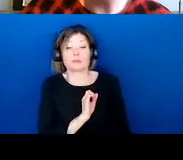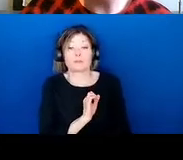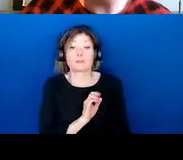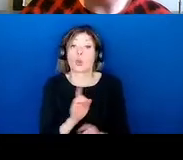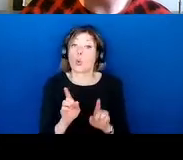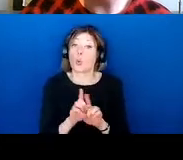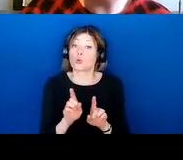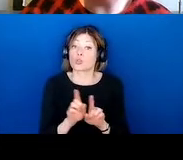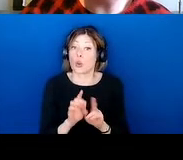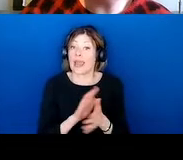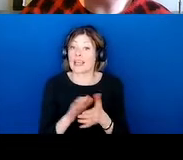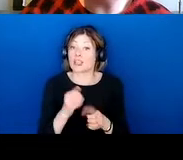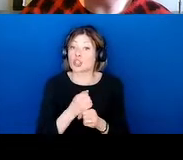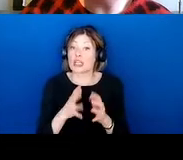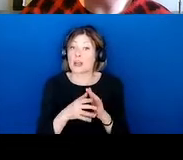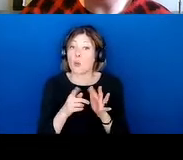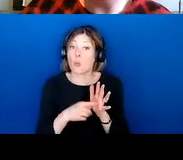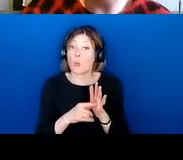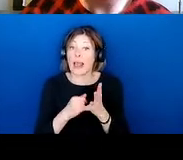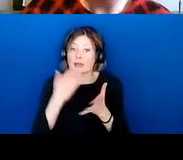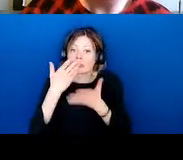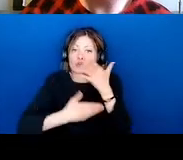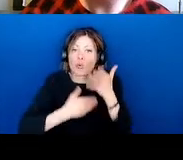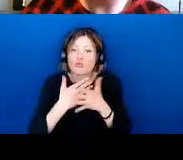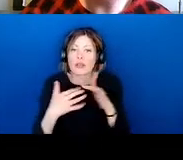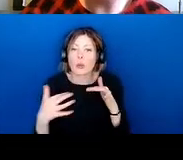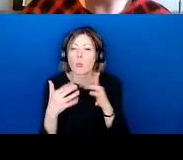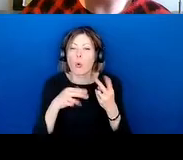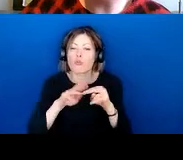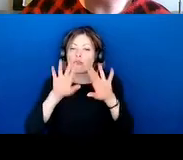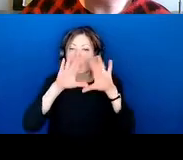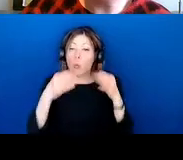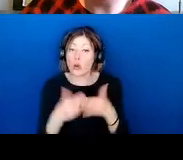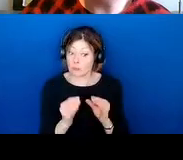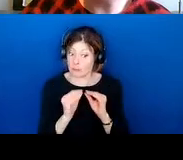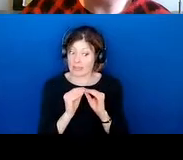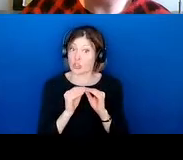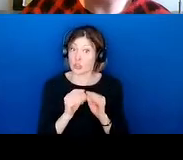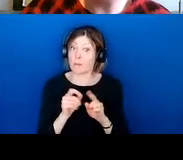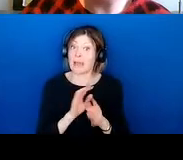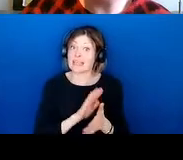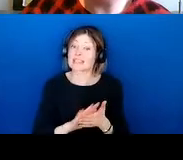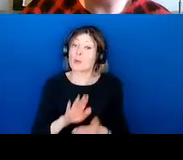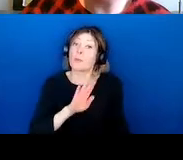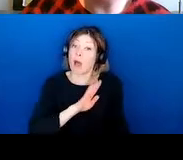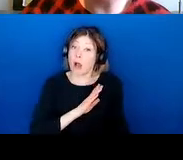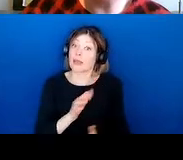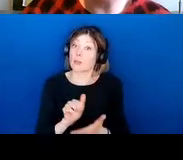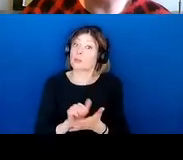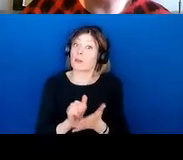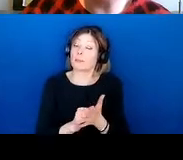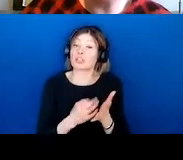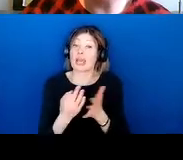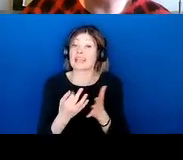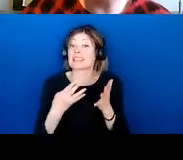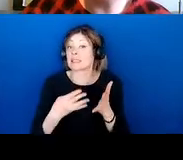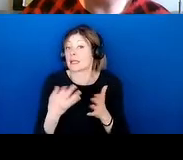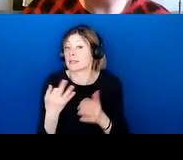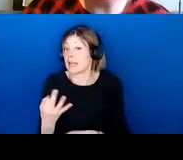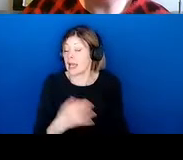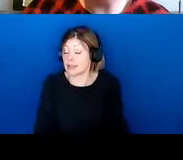in H.G. Wells' science fiction novel, War of the Worlds, published in 1898.